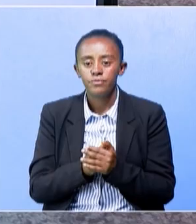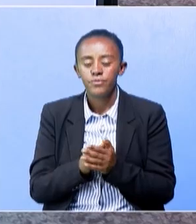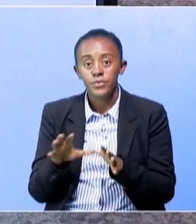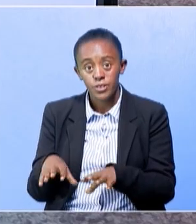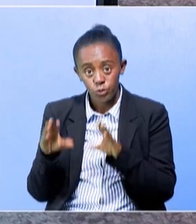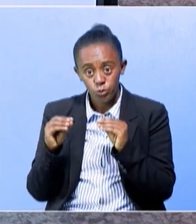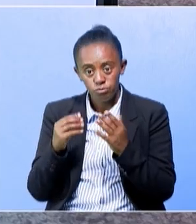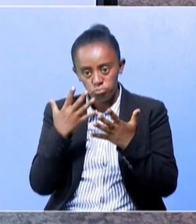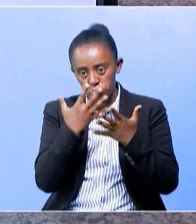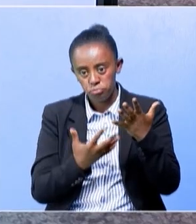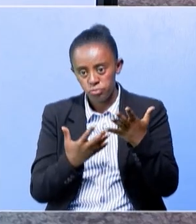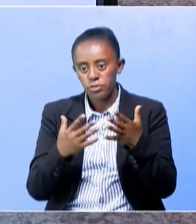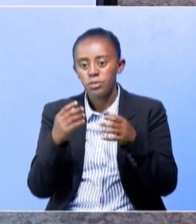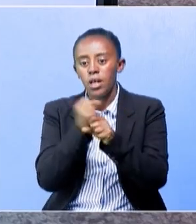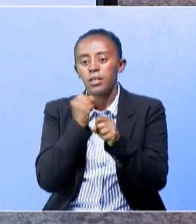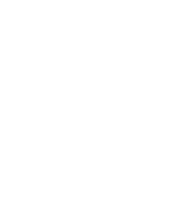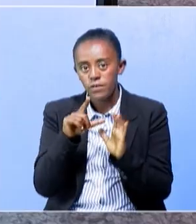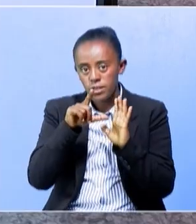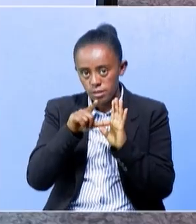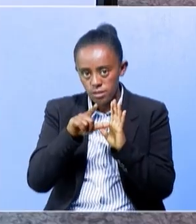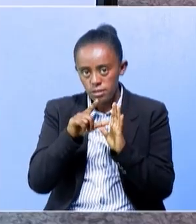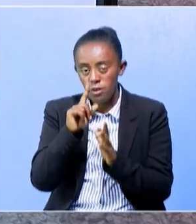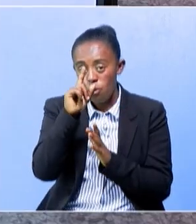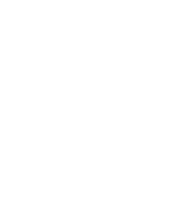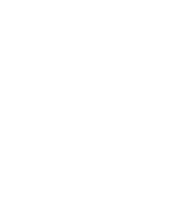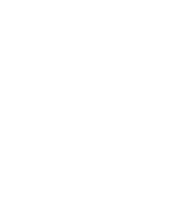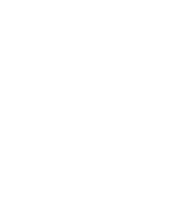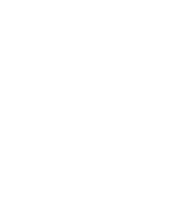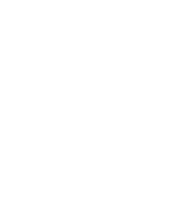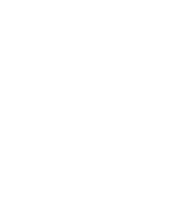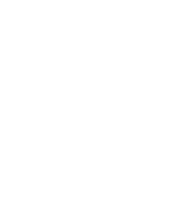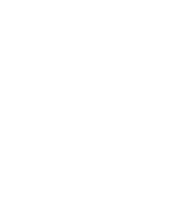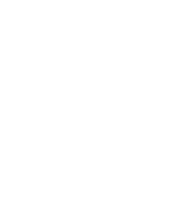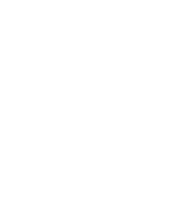Students, here is the activity which should be done within 1.5 minutes.